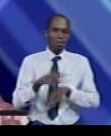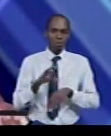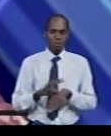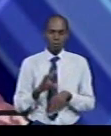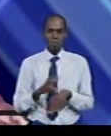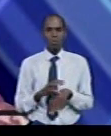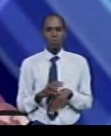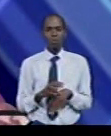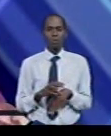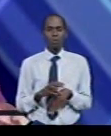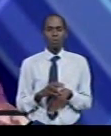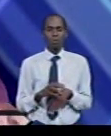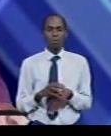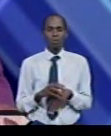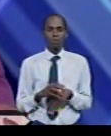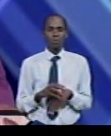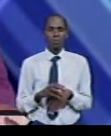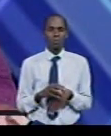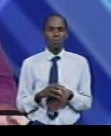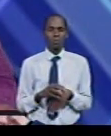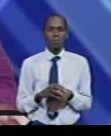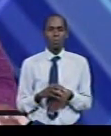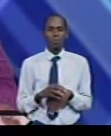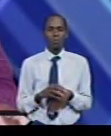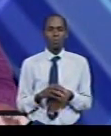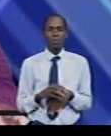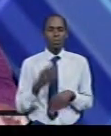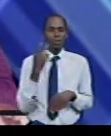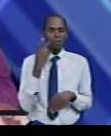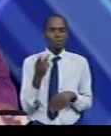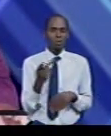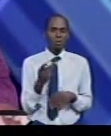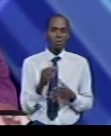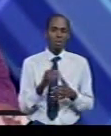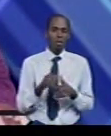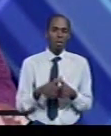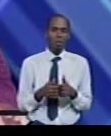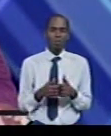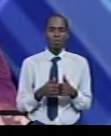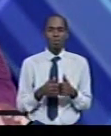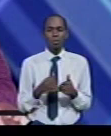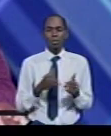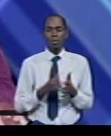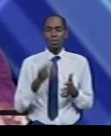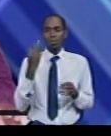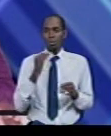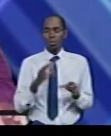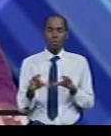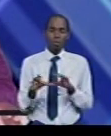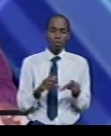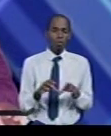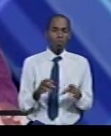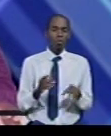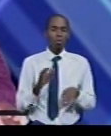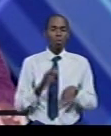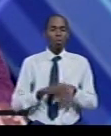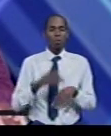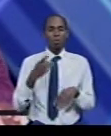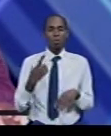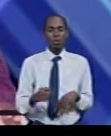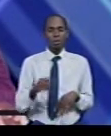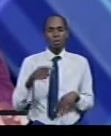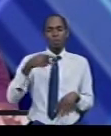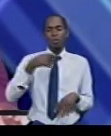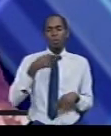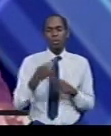preaching in evangelism. Peter cried to his audience on the day of Pentecost, repent